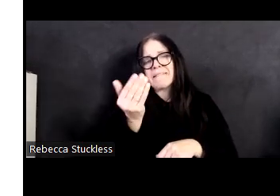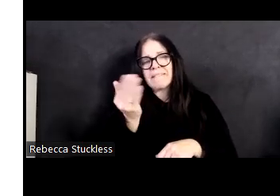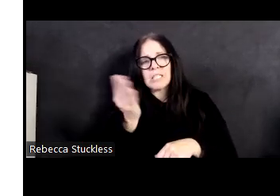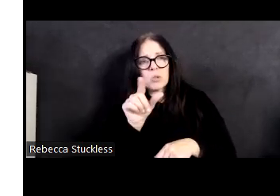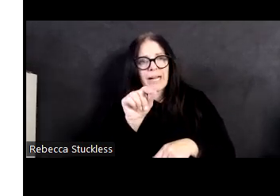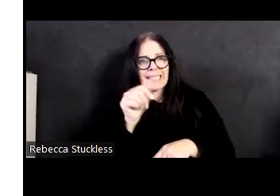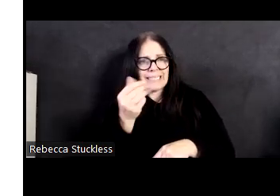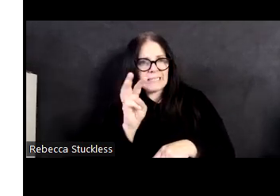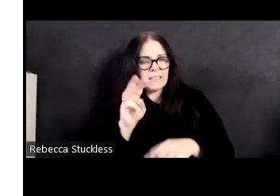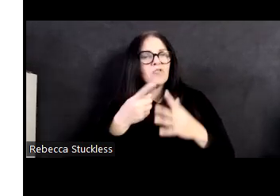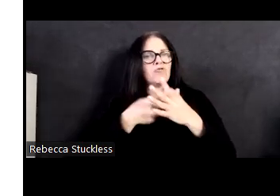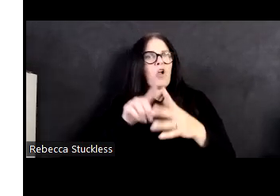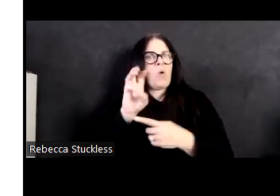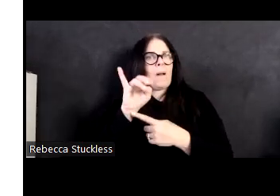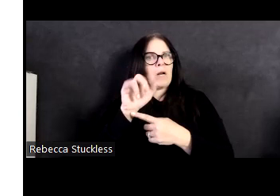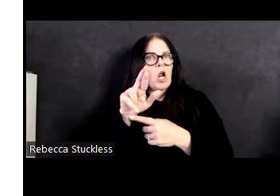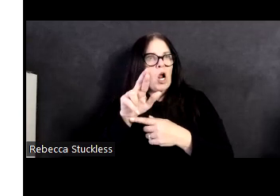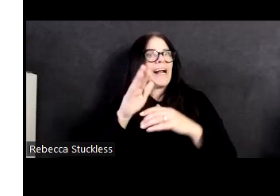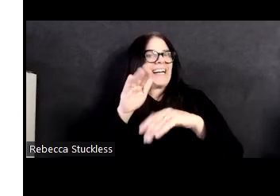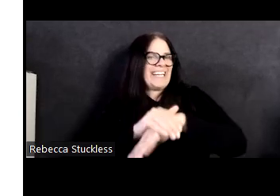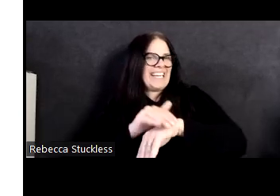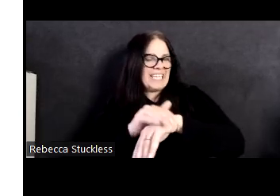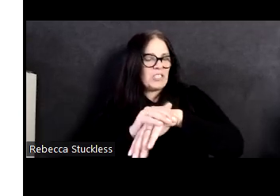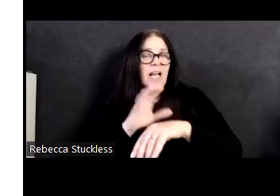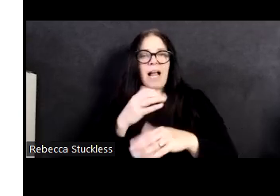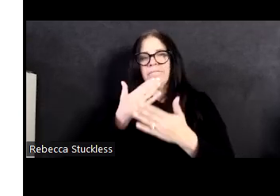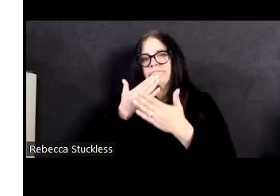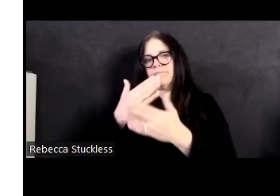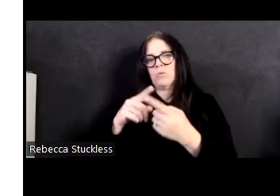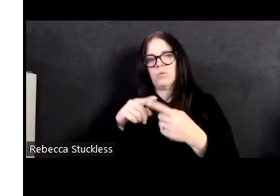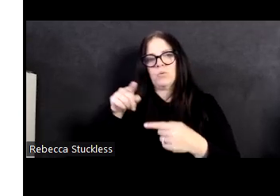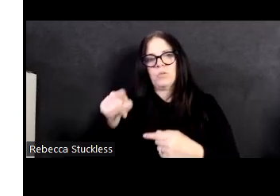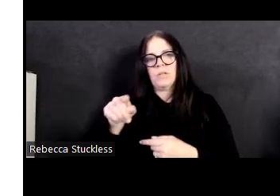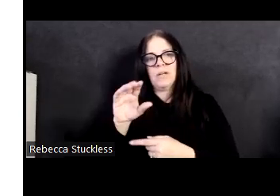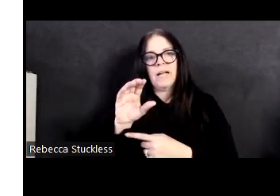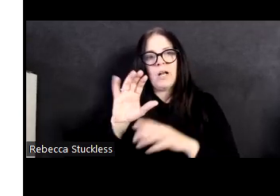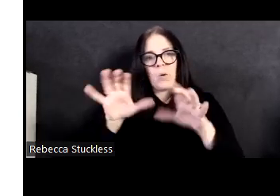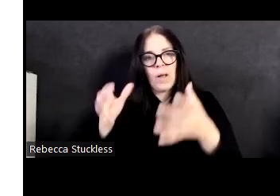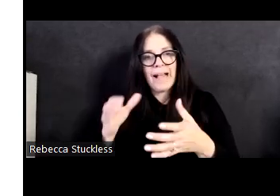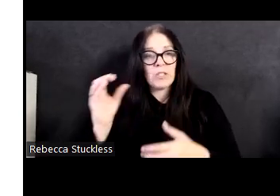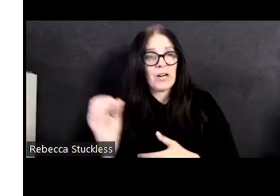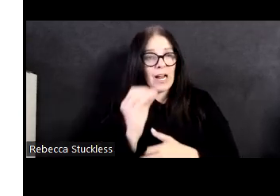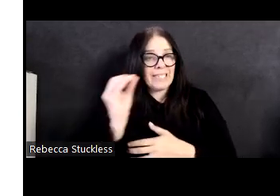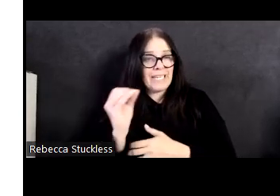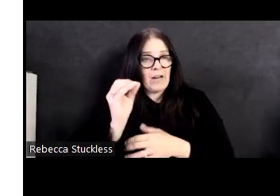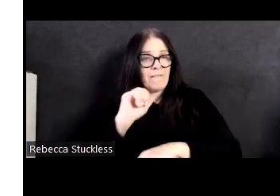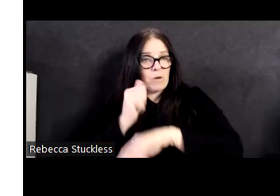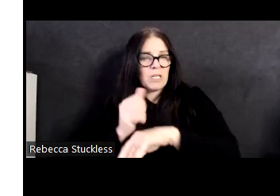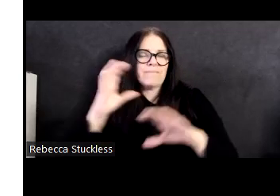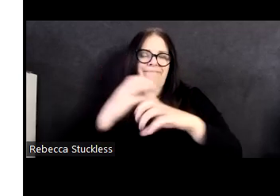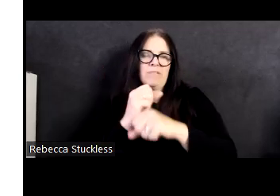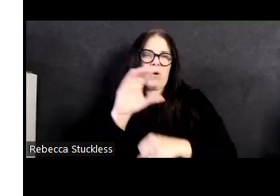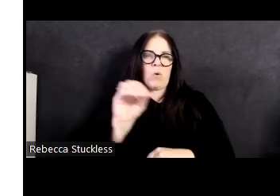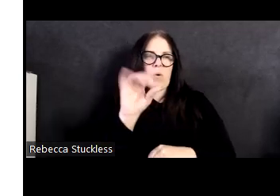2015-2016 fiscal year and are grateful to our partners at Coalition Ontarienne de Formation des Adultes, or COFA, for